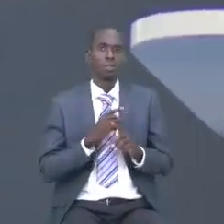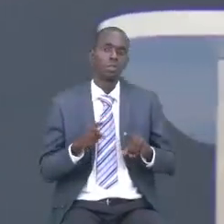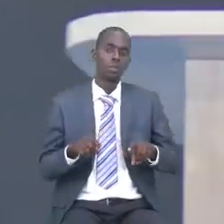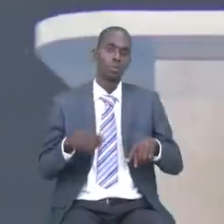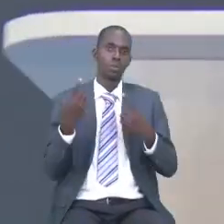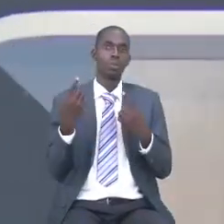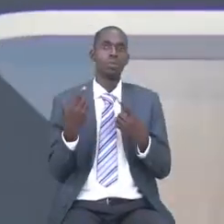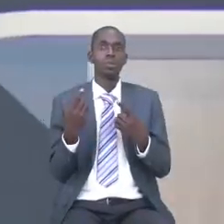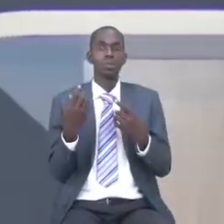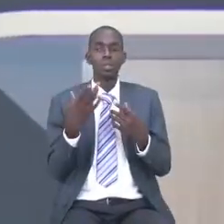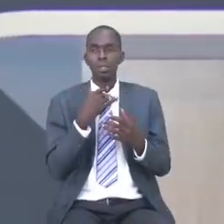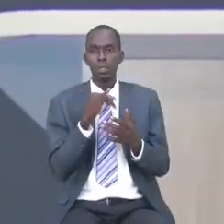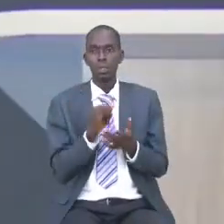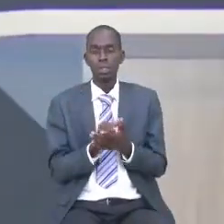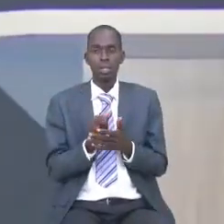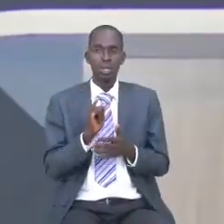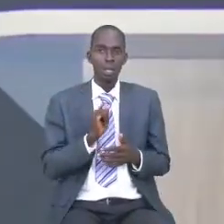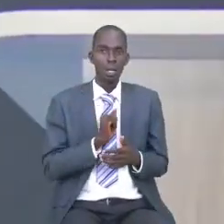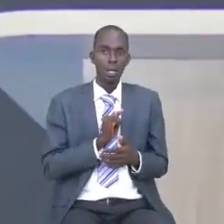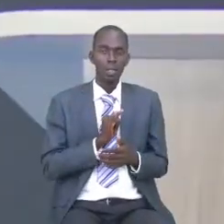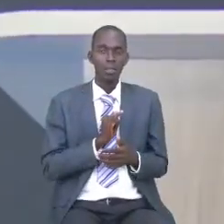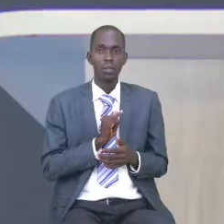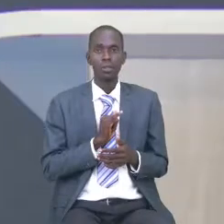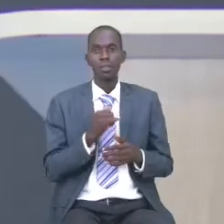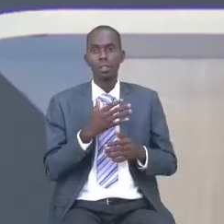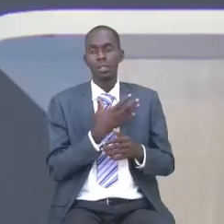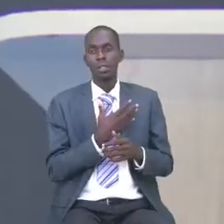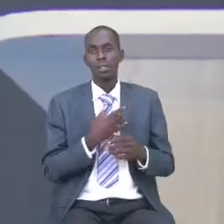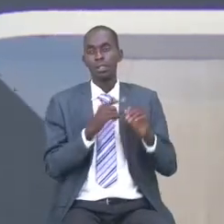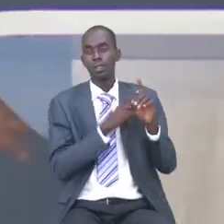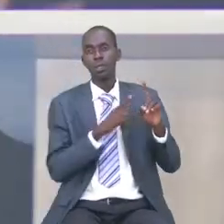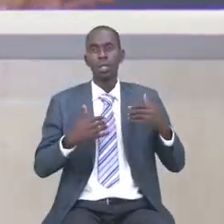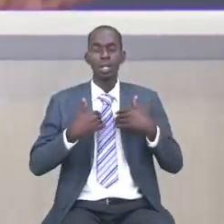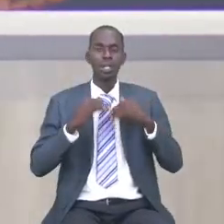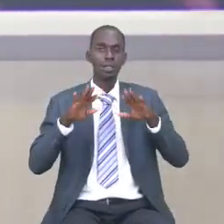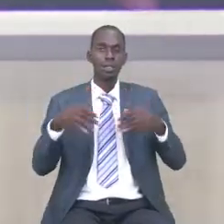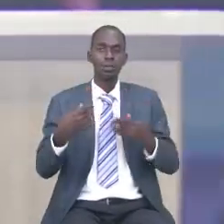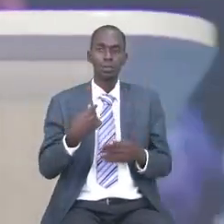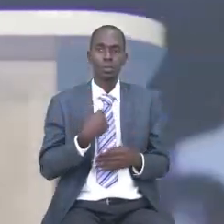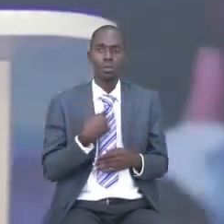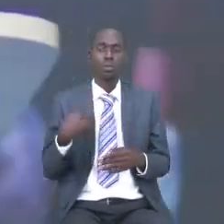I and the people the Lord has given me, we are